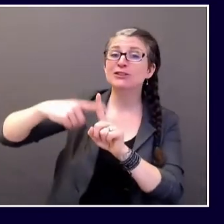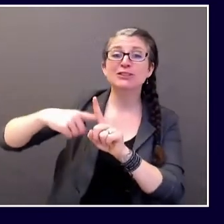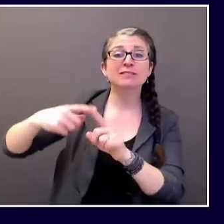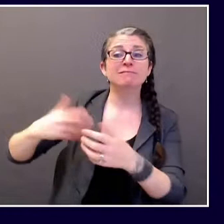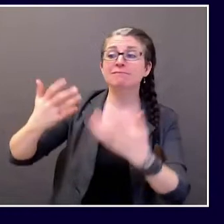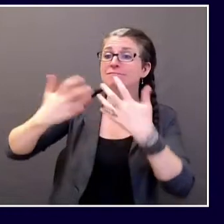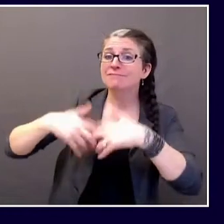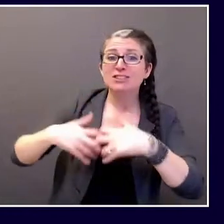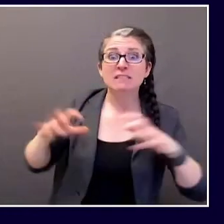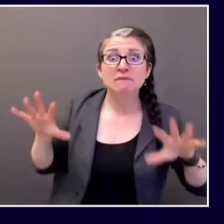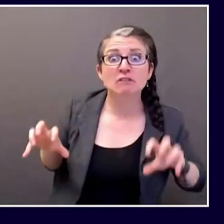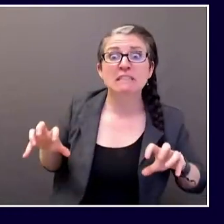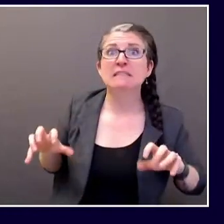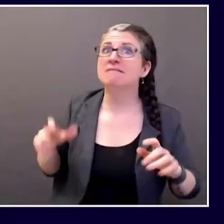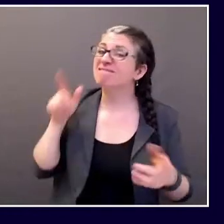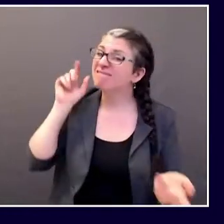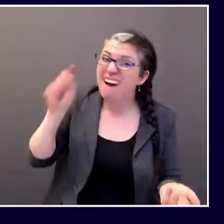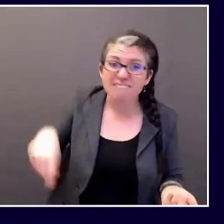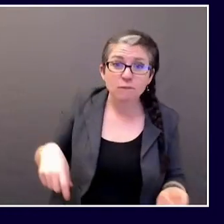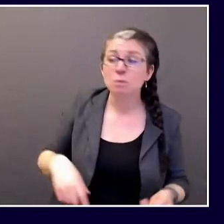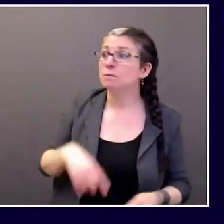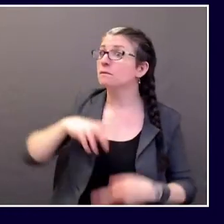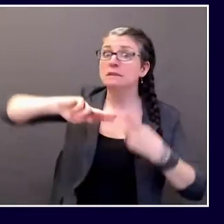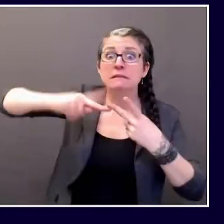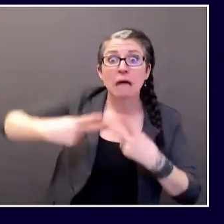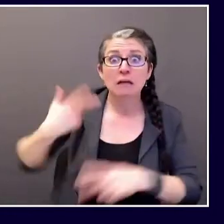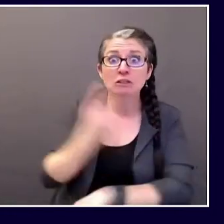that opens up many new possibilities for us.